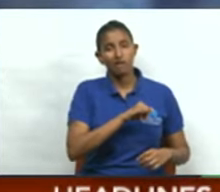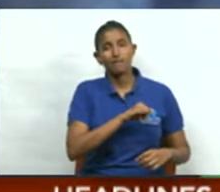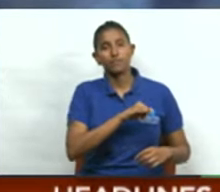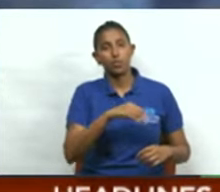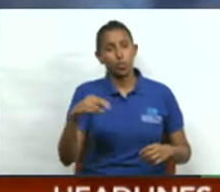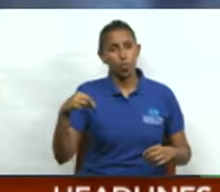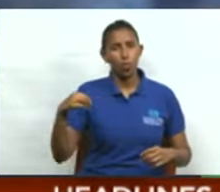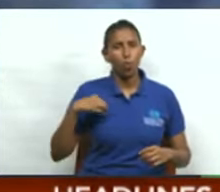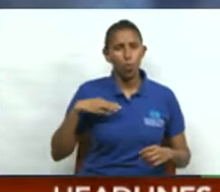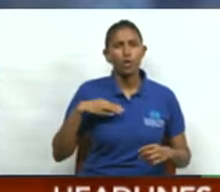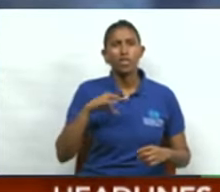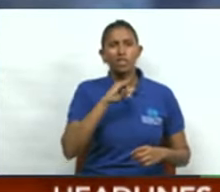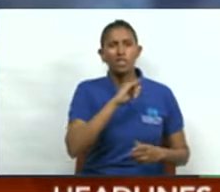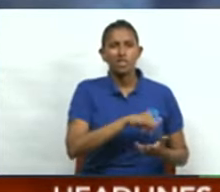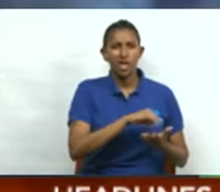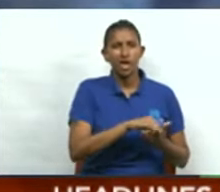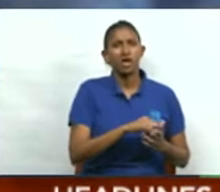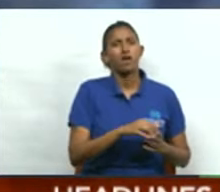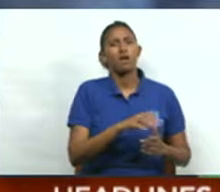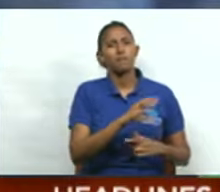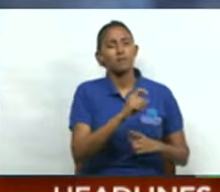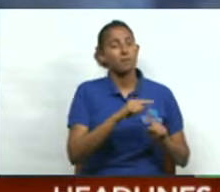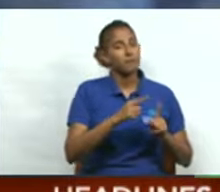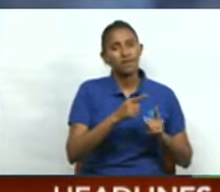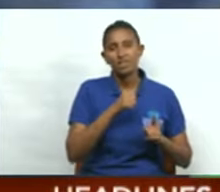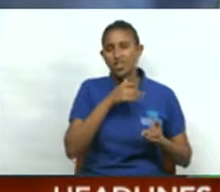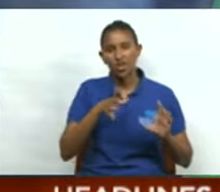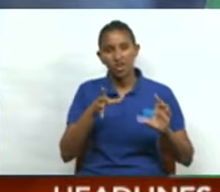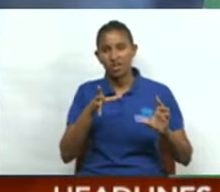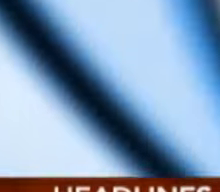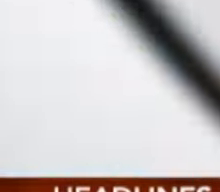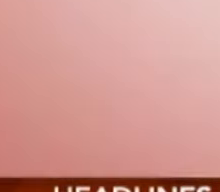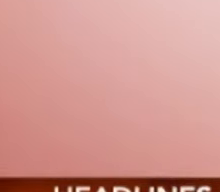Creed or Gulfstream, which were involved in the spill.